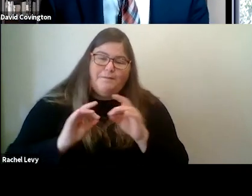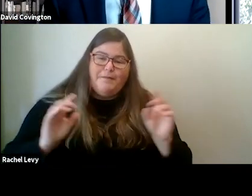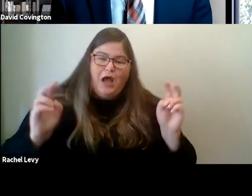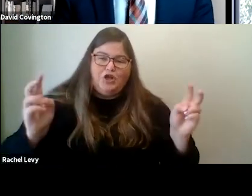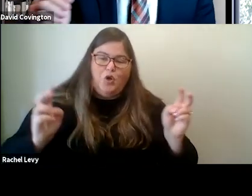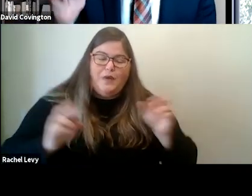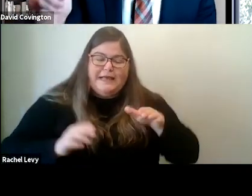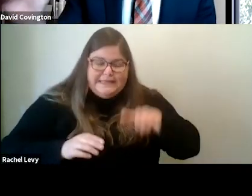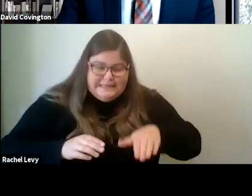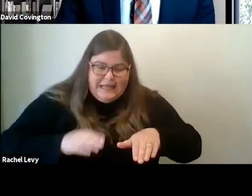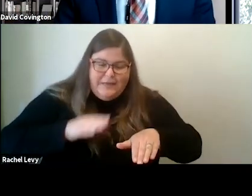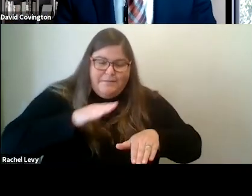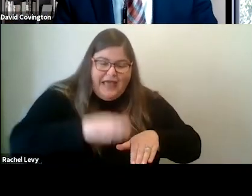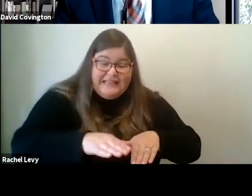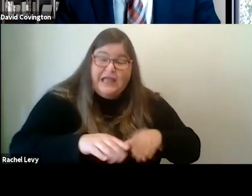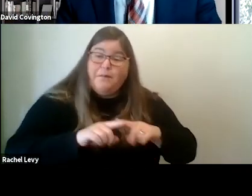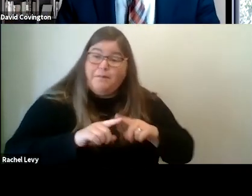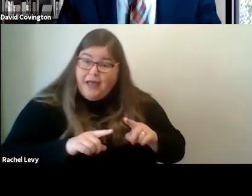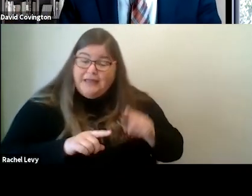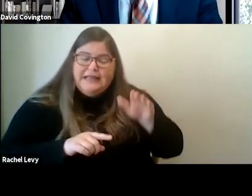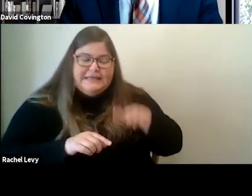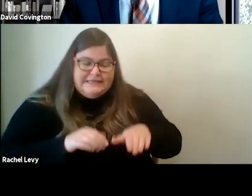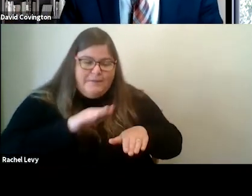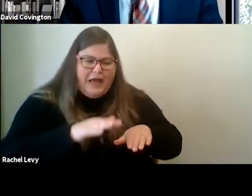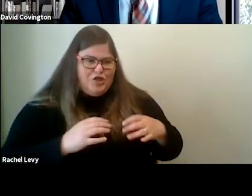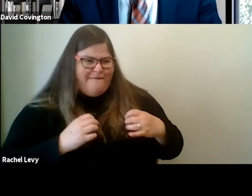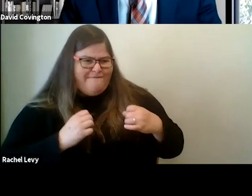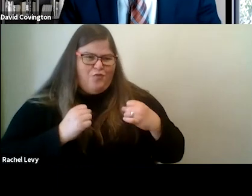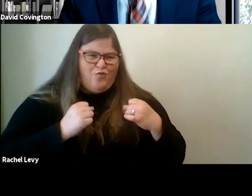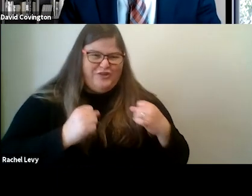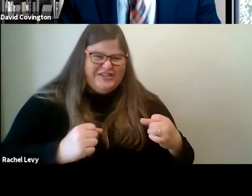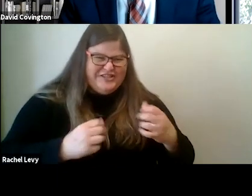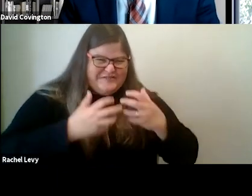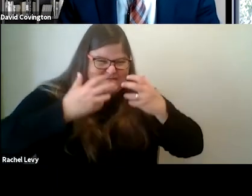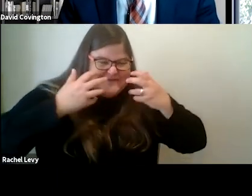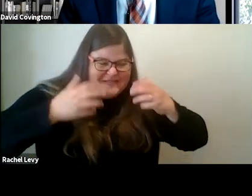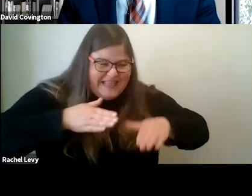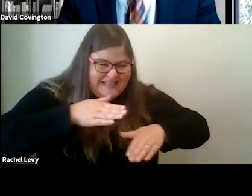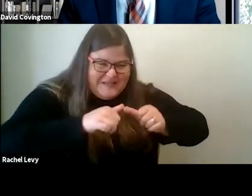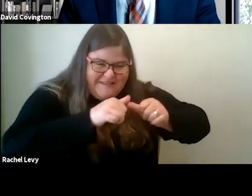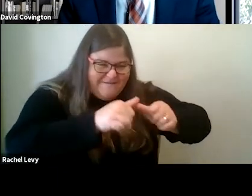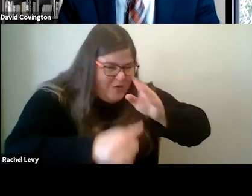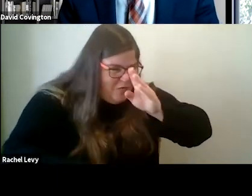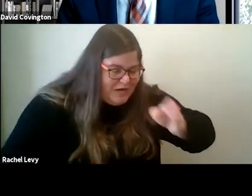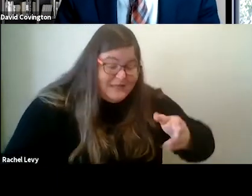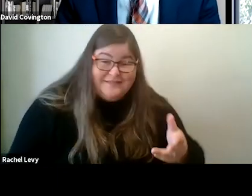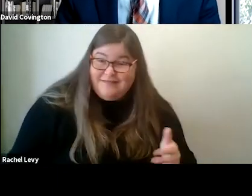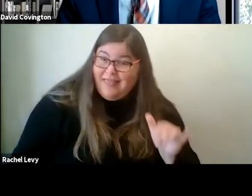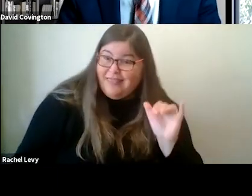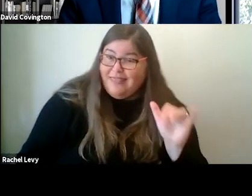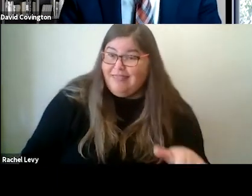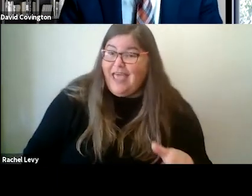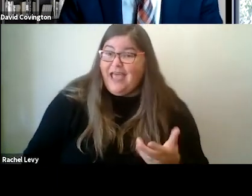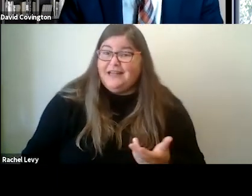ferociously. They just keep moving forward. The kind of mental health, addiction,